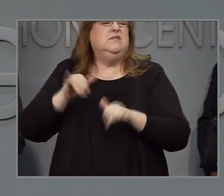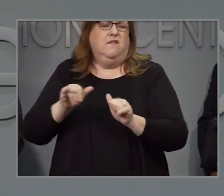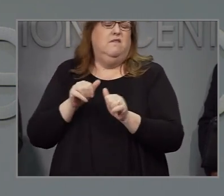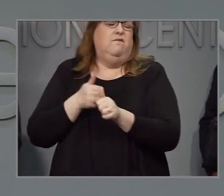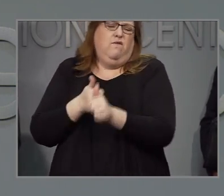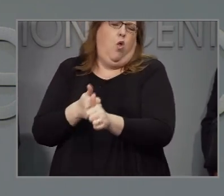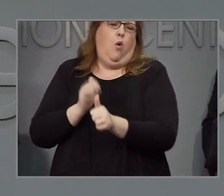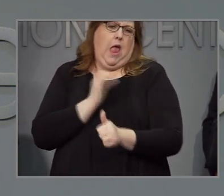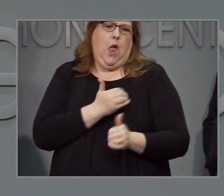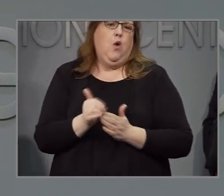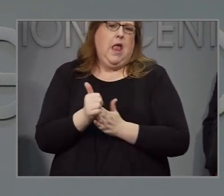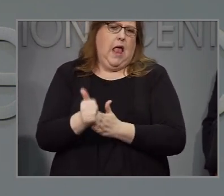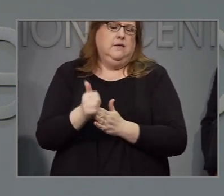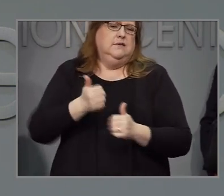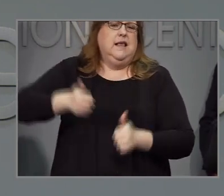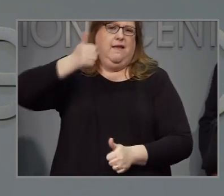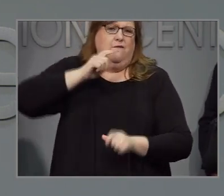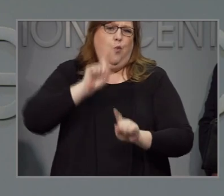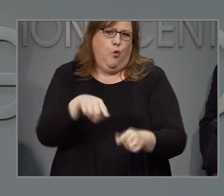order.